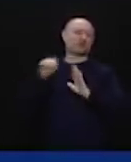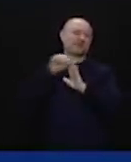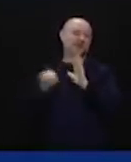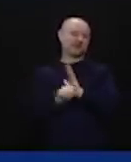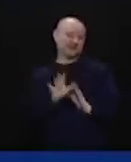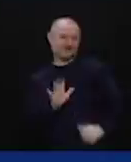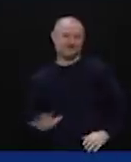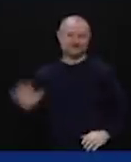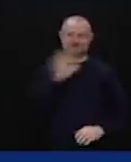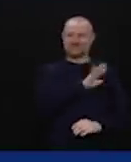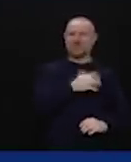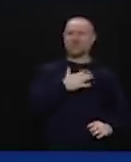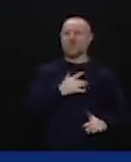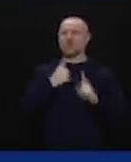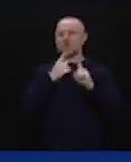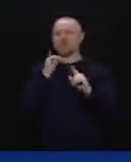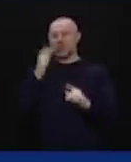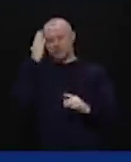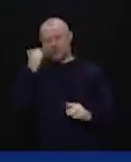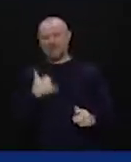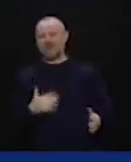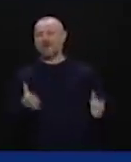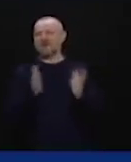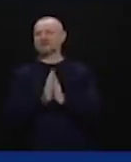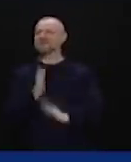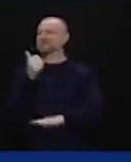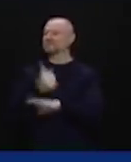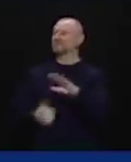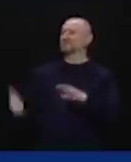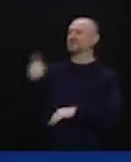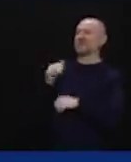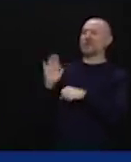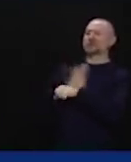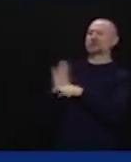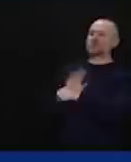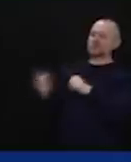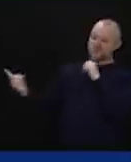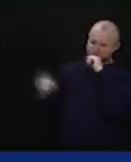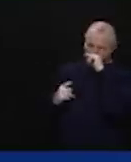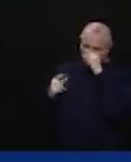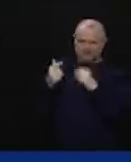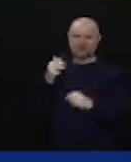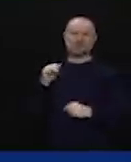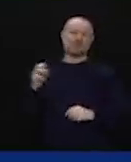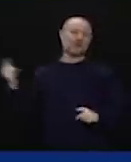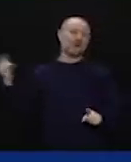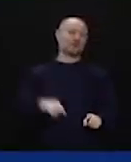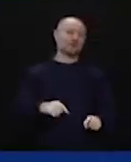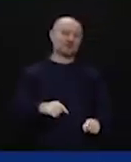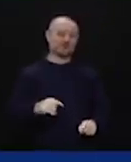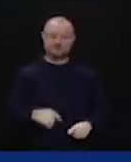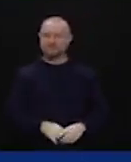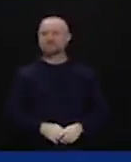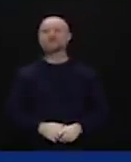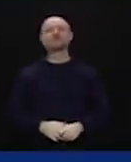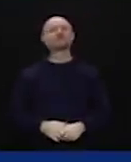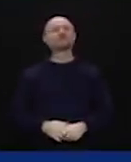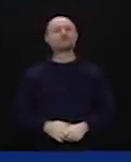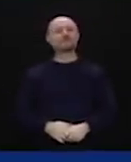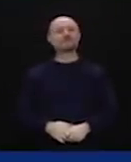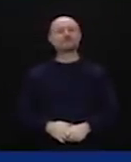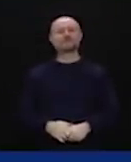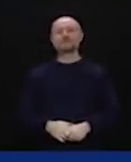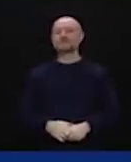asked Secretary Graves to come to see how unique this is. Now, let me just say this. The national